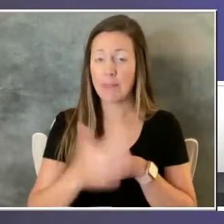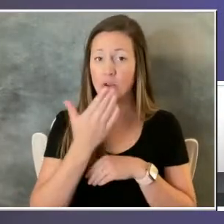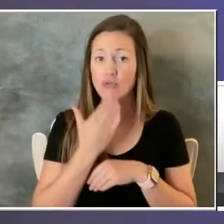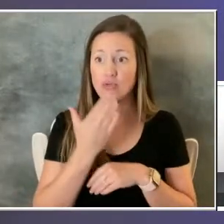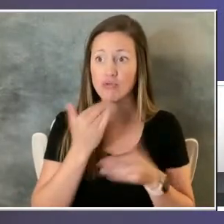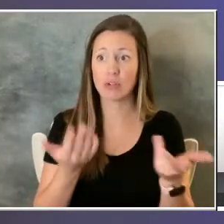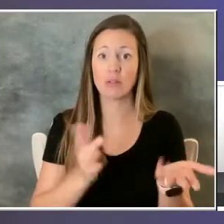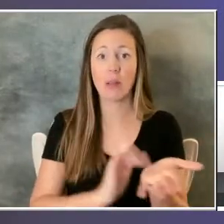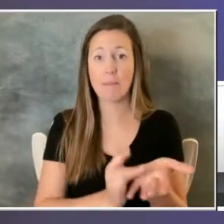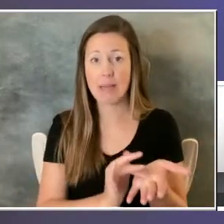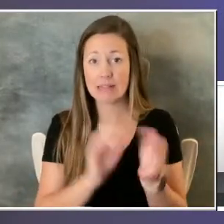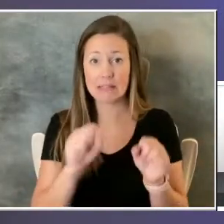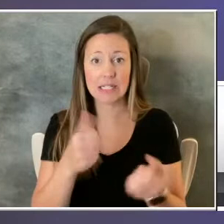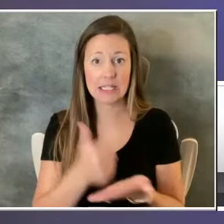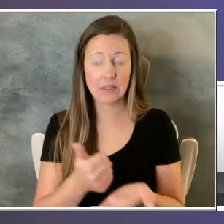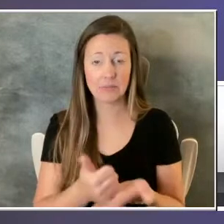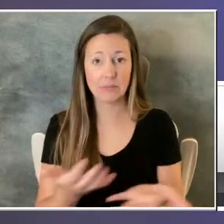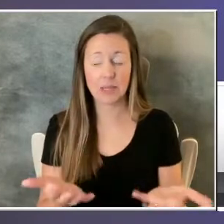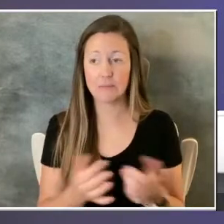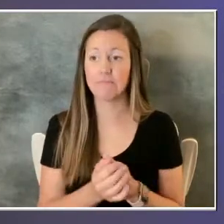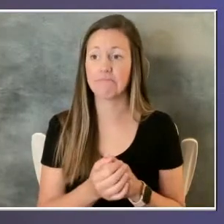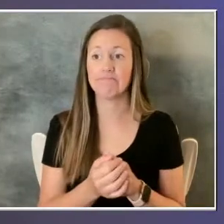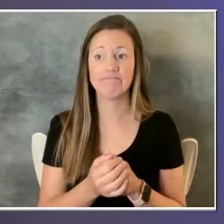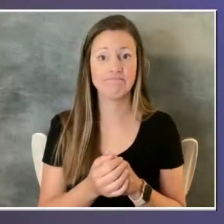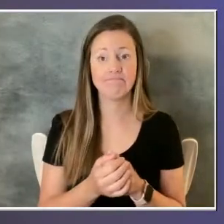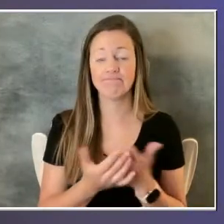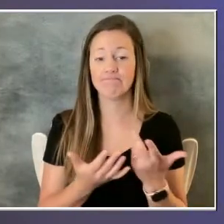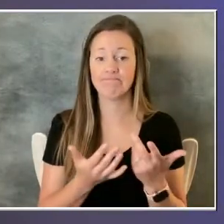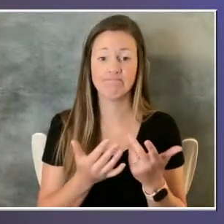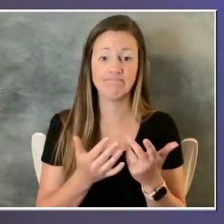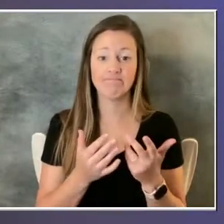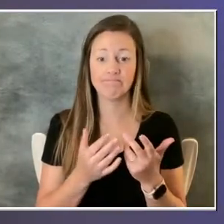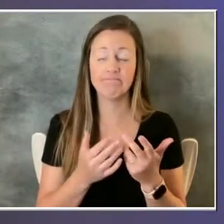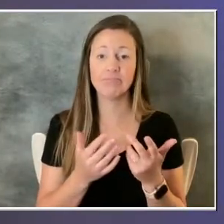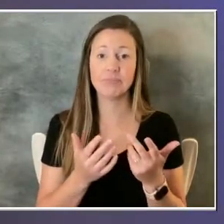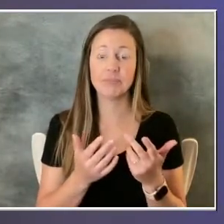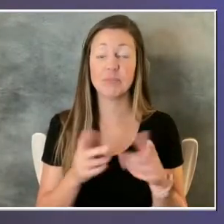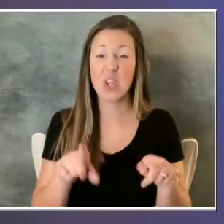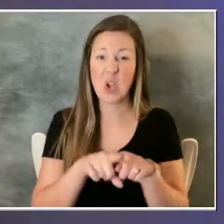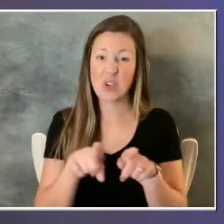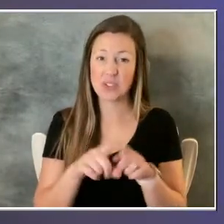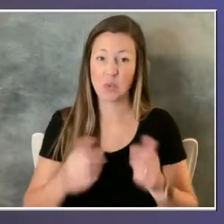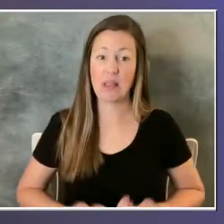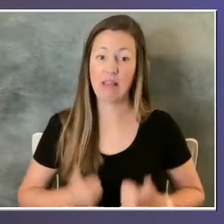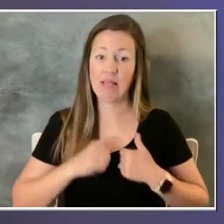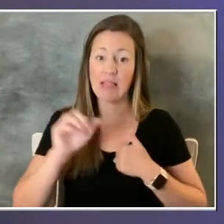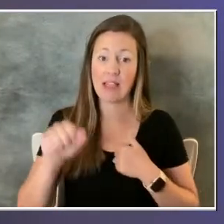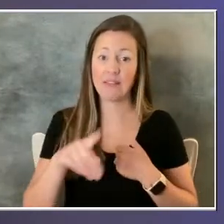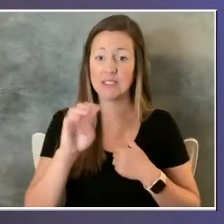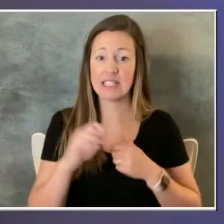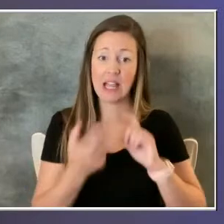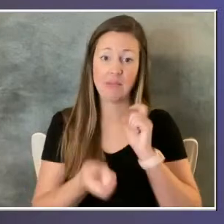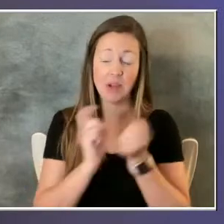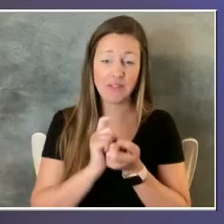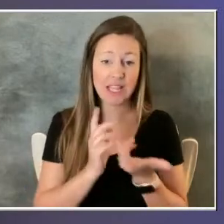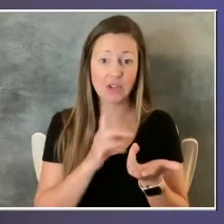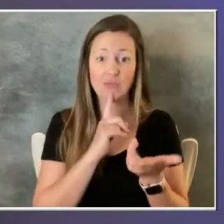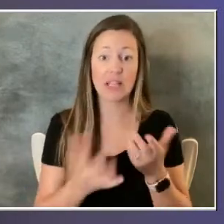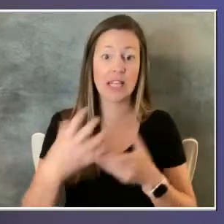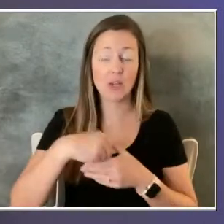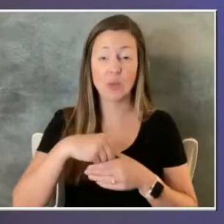help manage the blood sugar, but lifestyle modification, including the being active